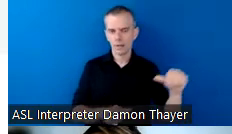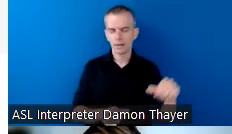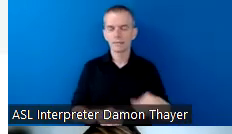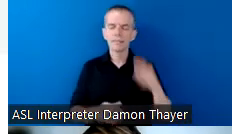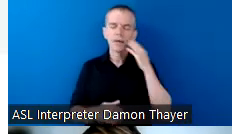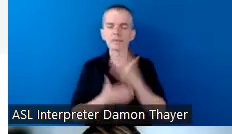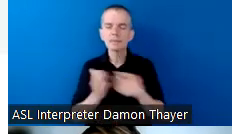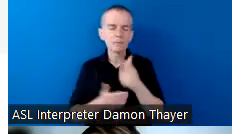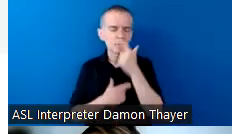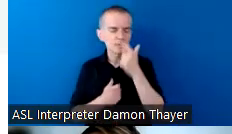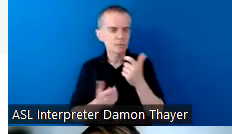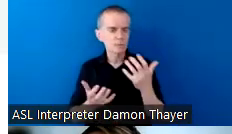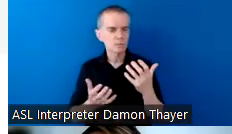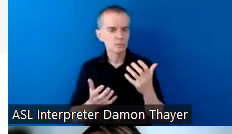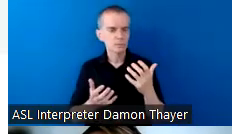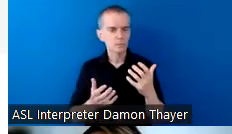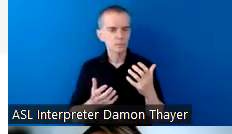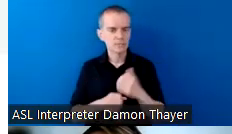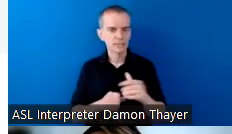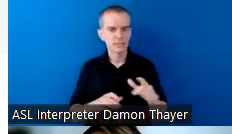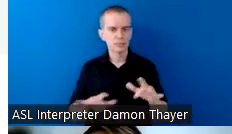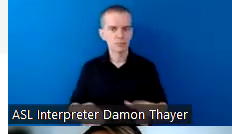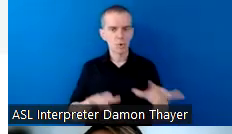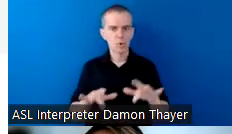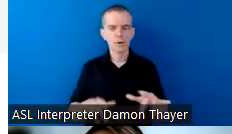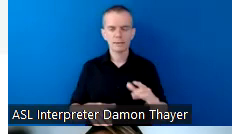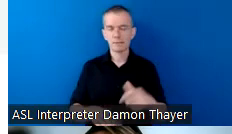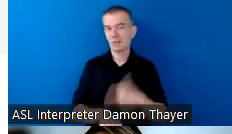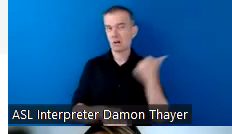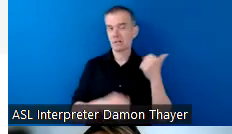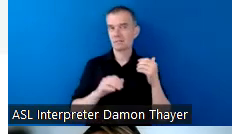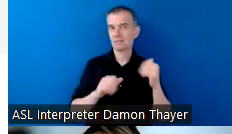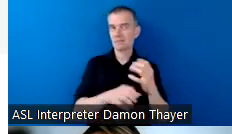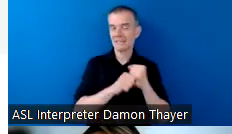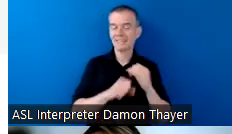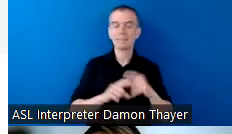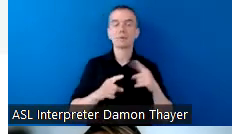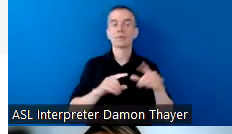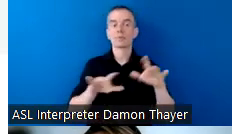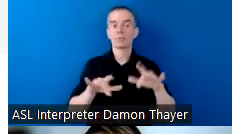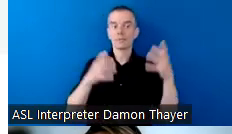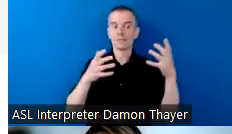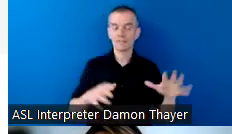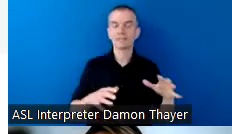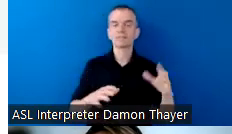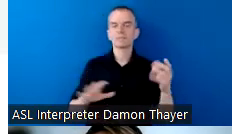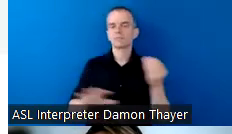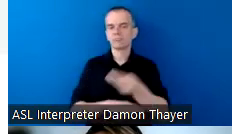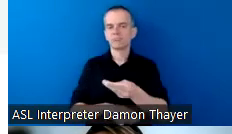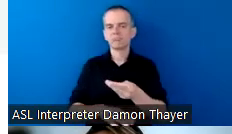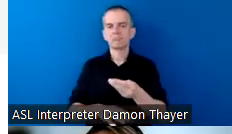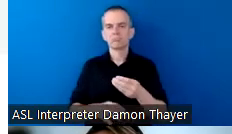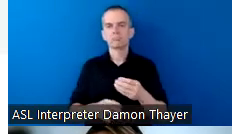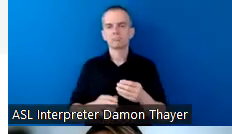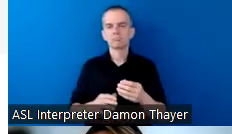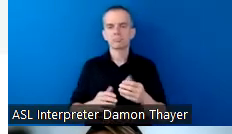in the recording. That may take a little bit longer to get, but for sure, once we get it, and if we get it in time, you'll be able to receive